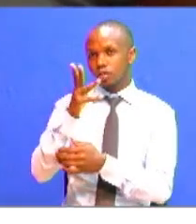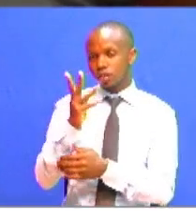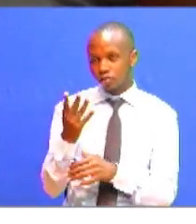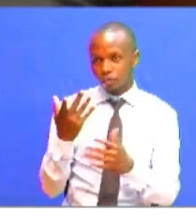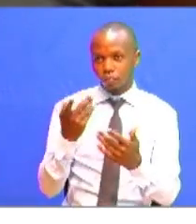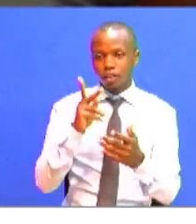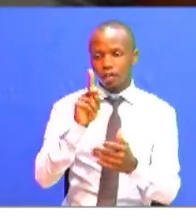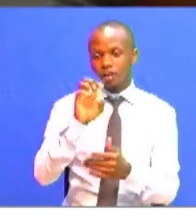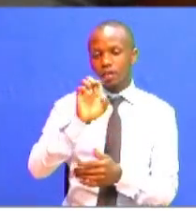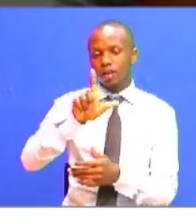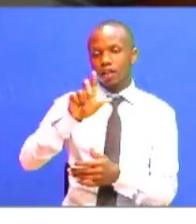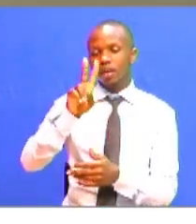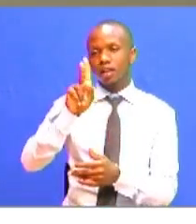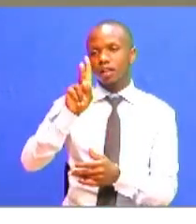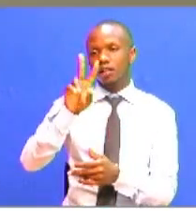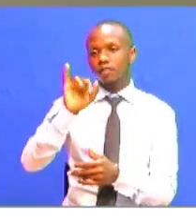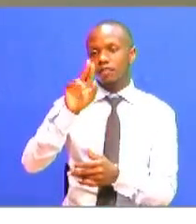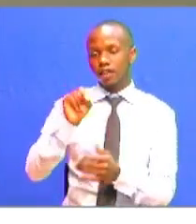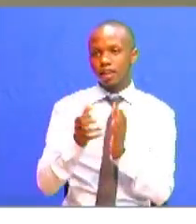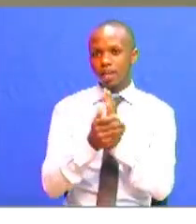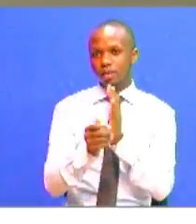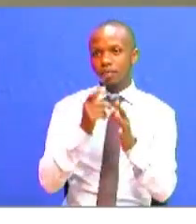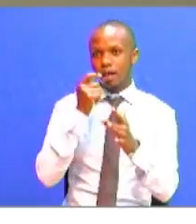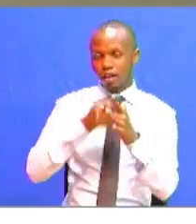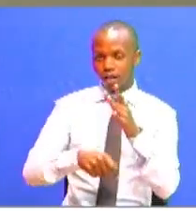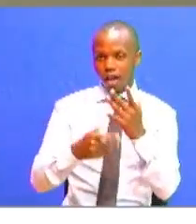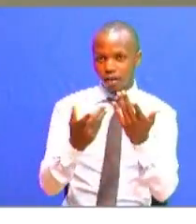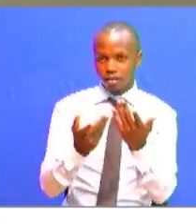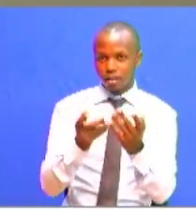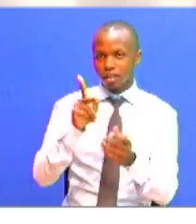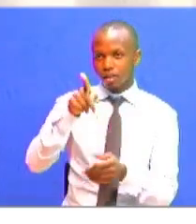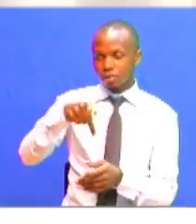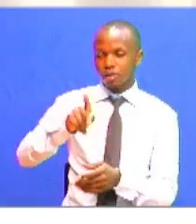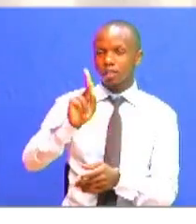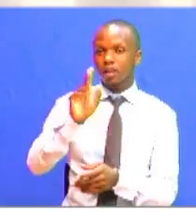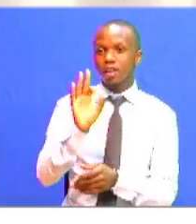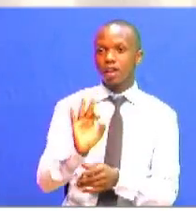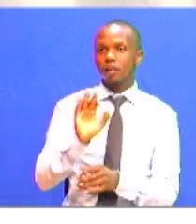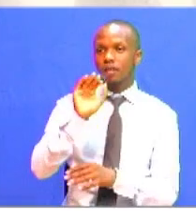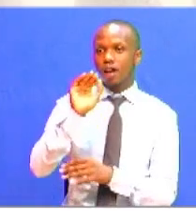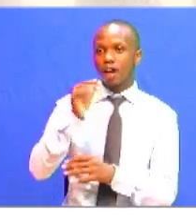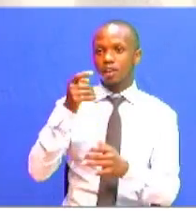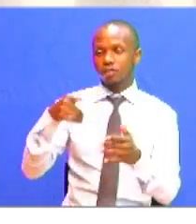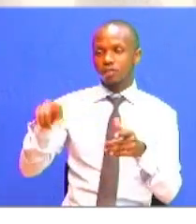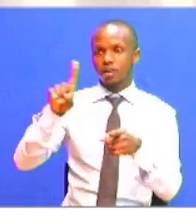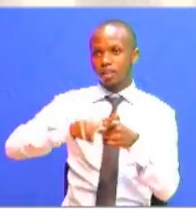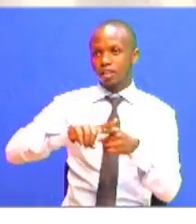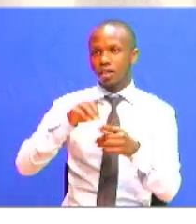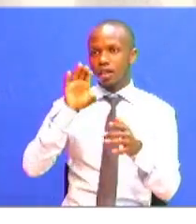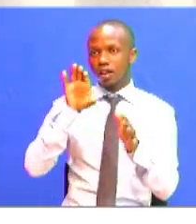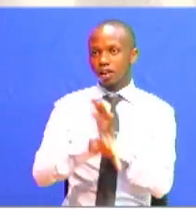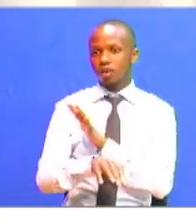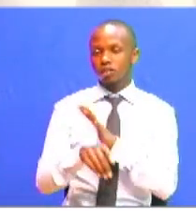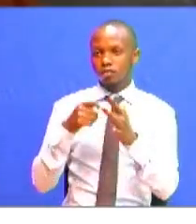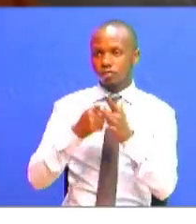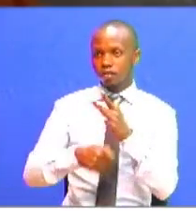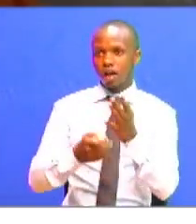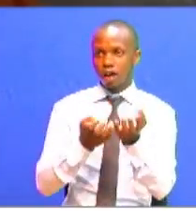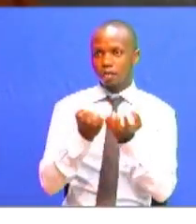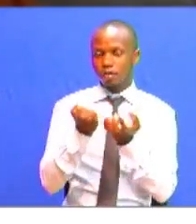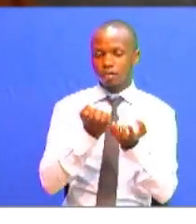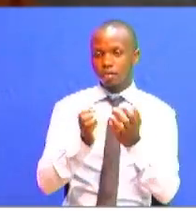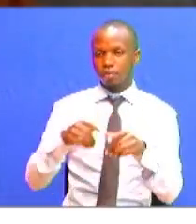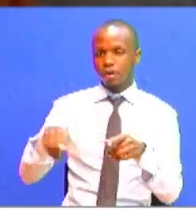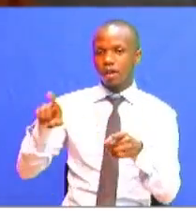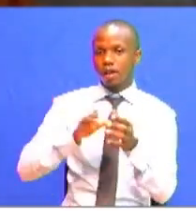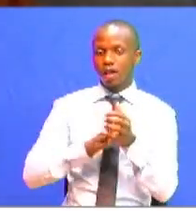tax expert from PKF Kenya, an unfriendly tax environment will increase the cost of doing business, which will eventually lead to businesses scaling down